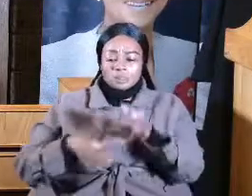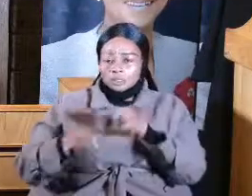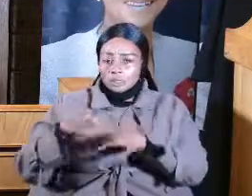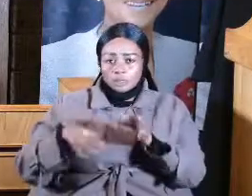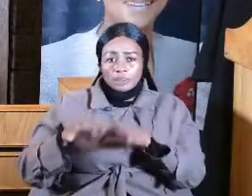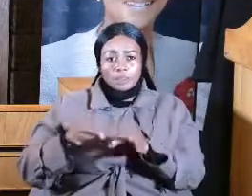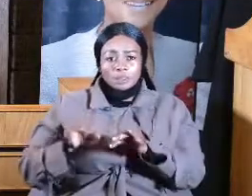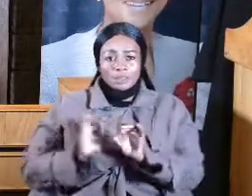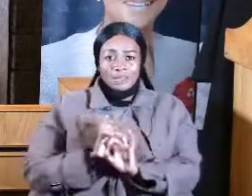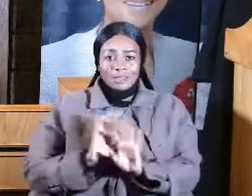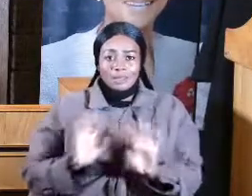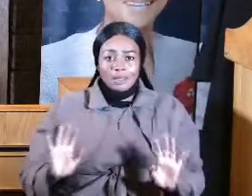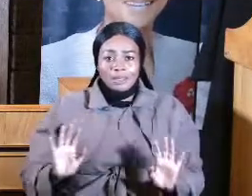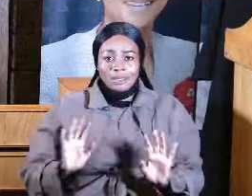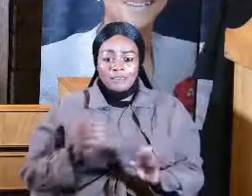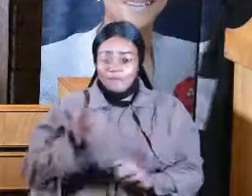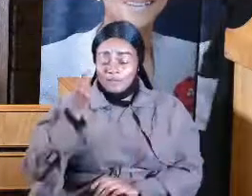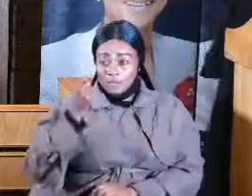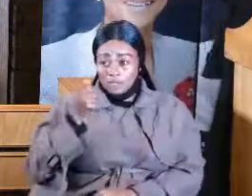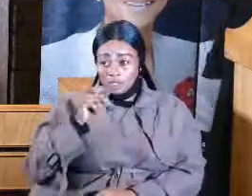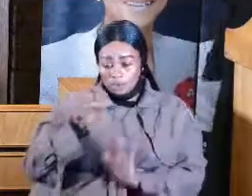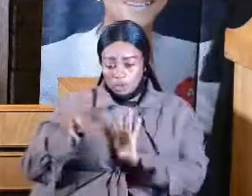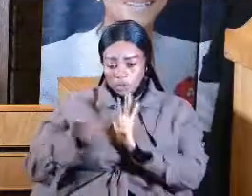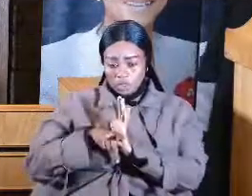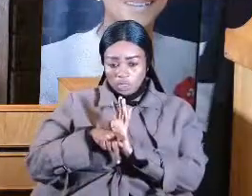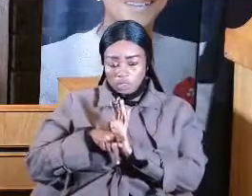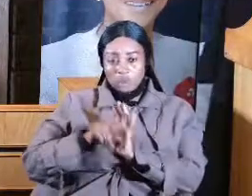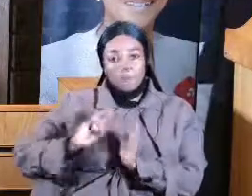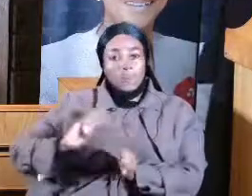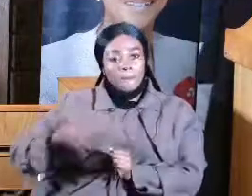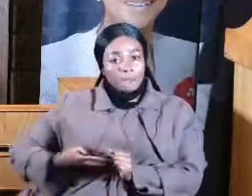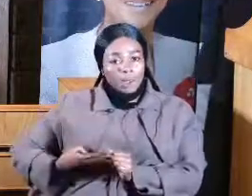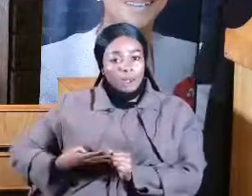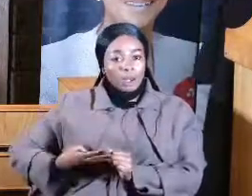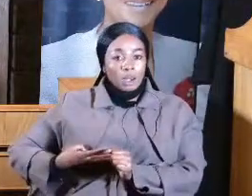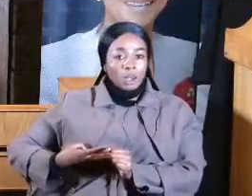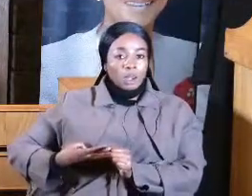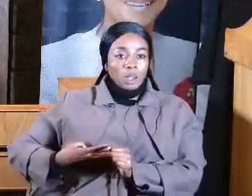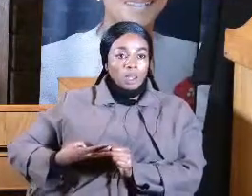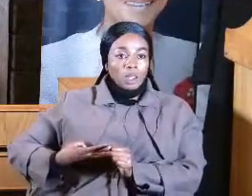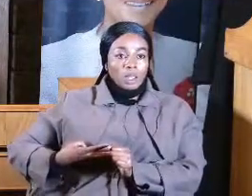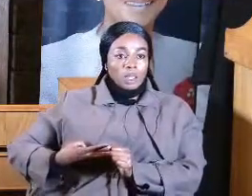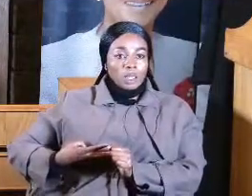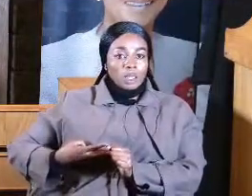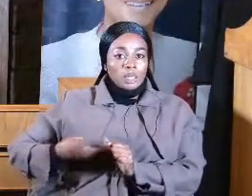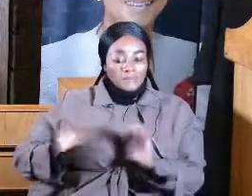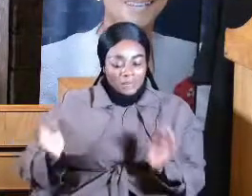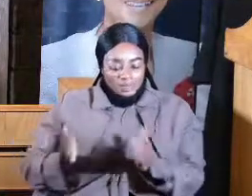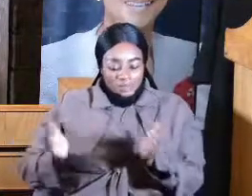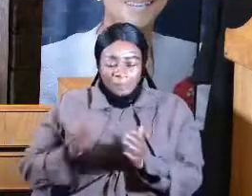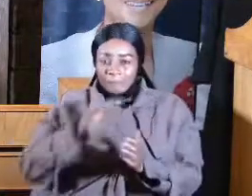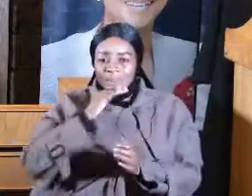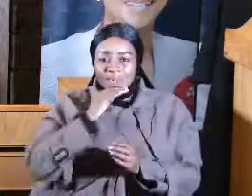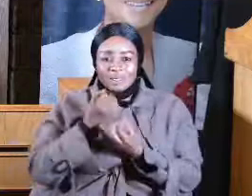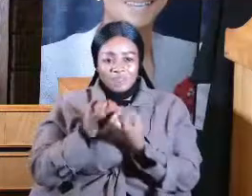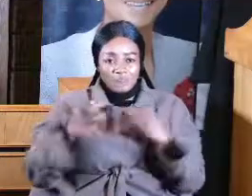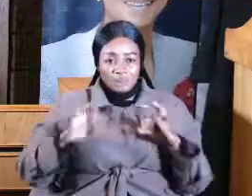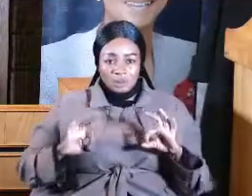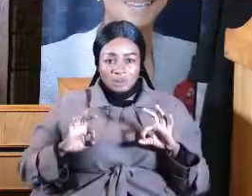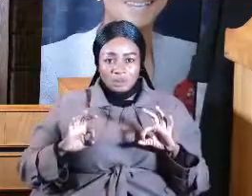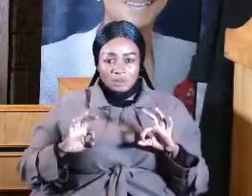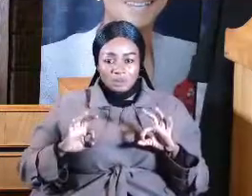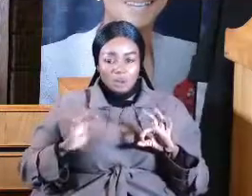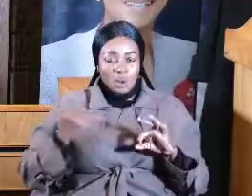determine one's financial position. Women's emancipation is not just about freedom from